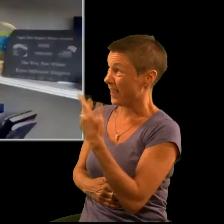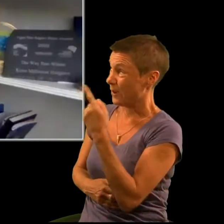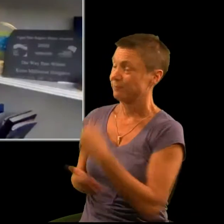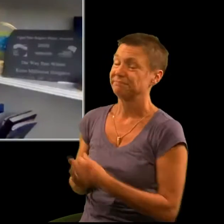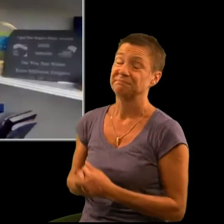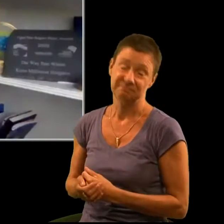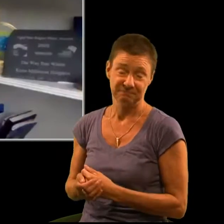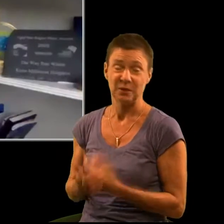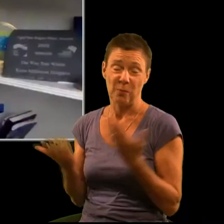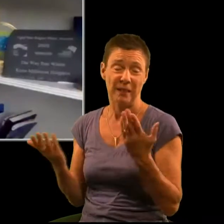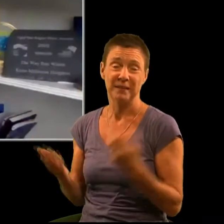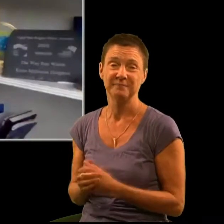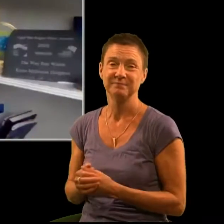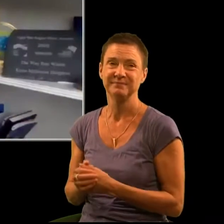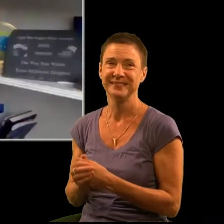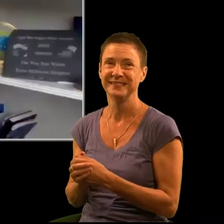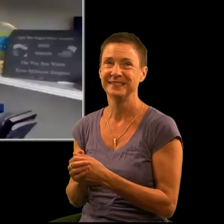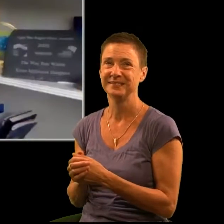You're welcome.